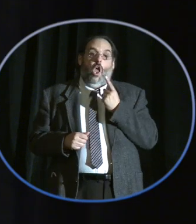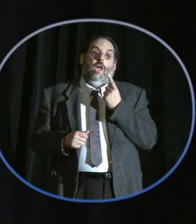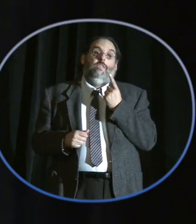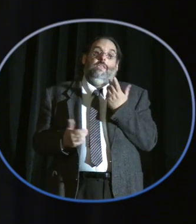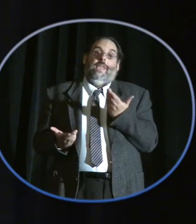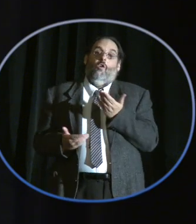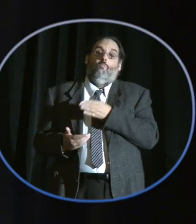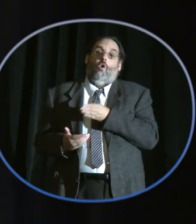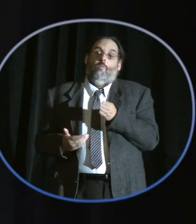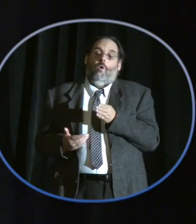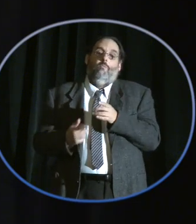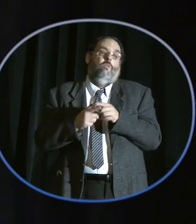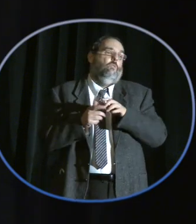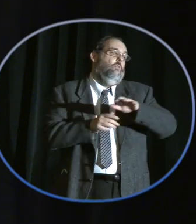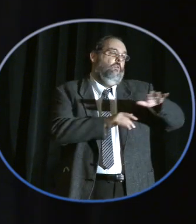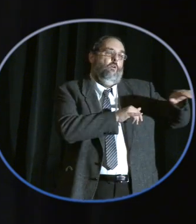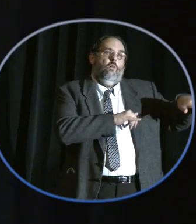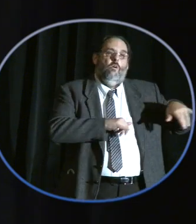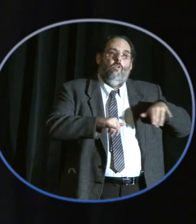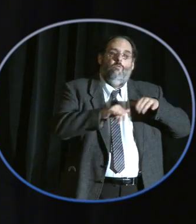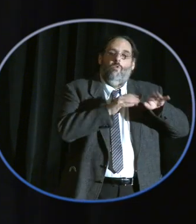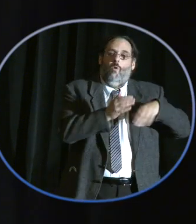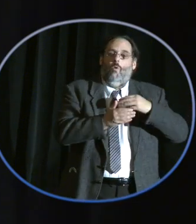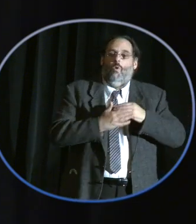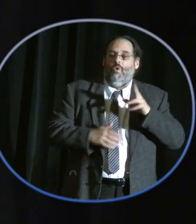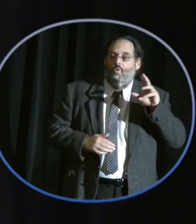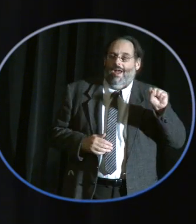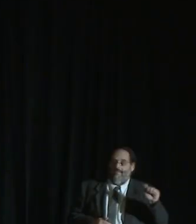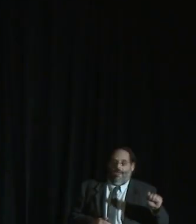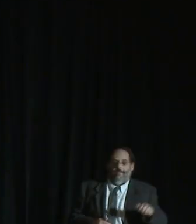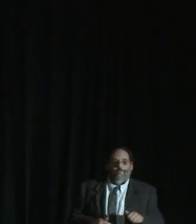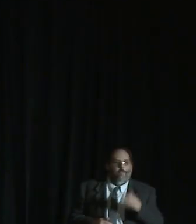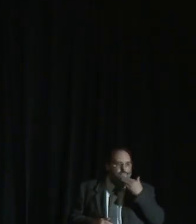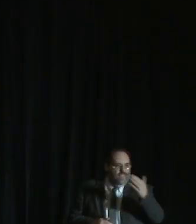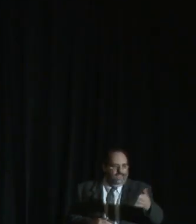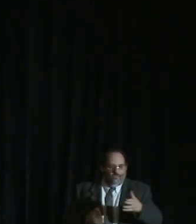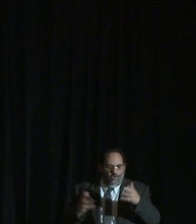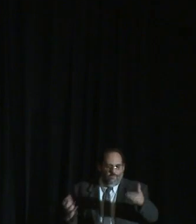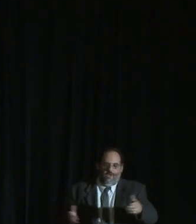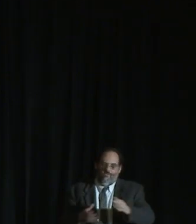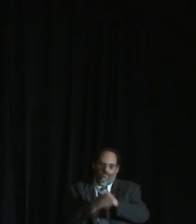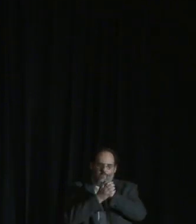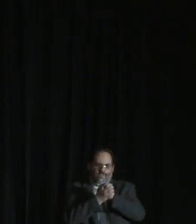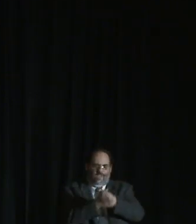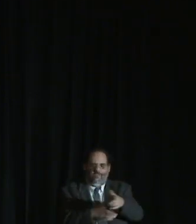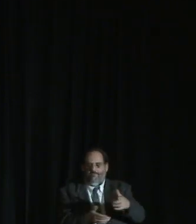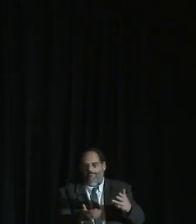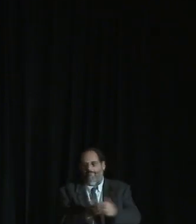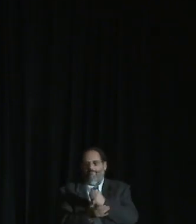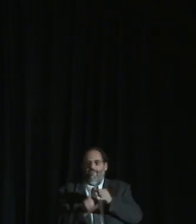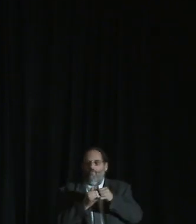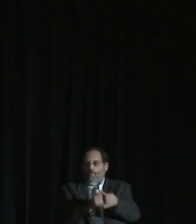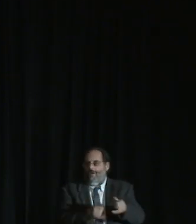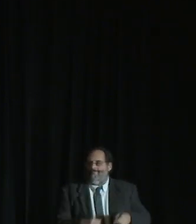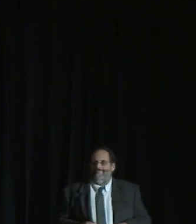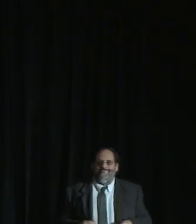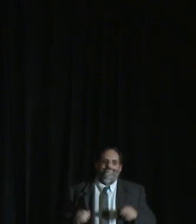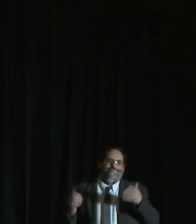in Baltimore, but across these United States of America. Thank you so much, and congratulations to you as well.